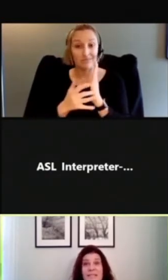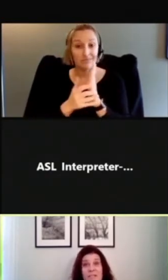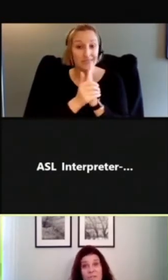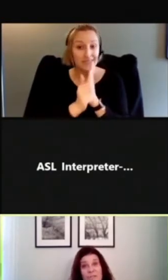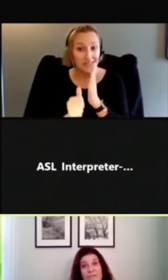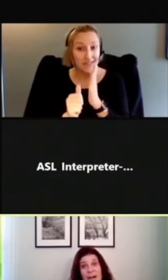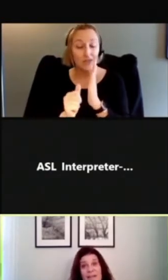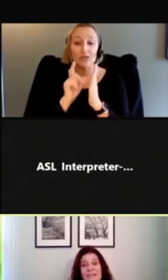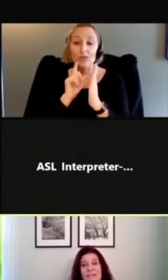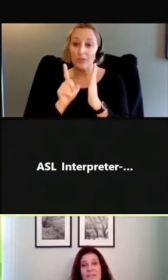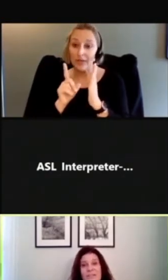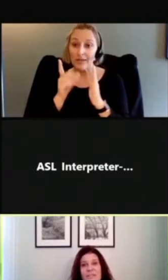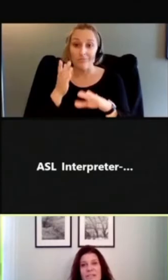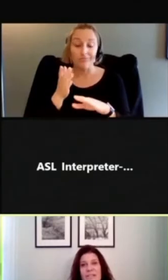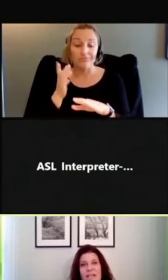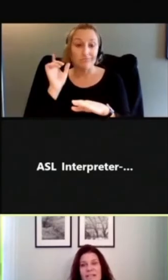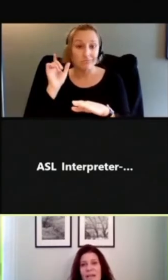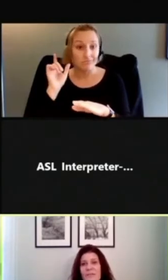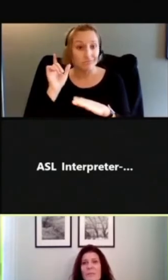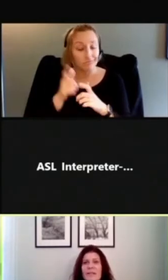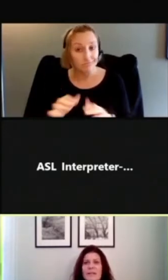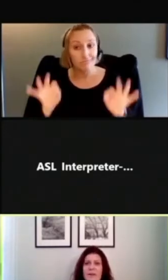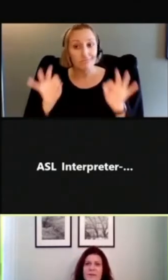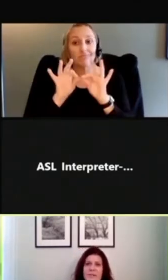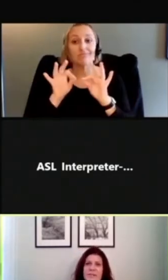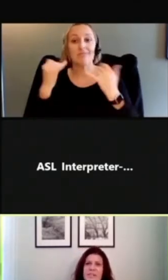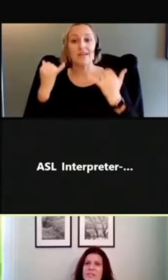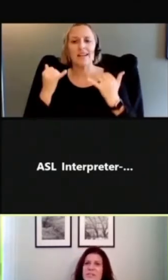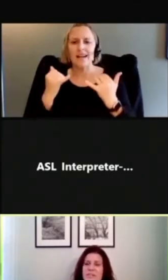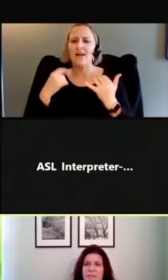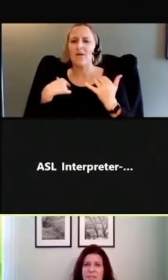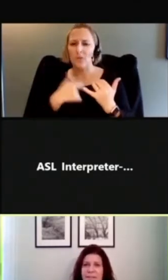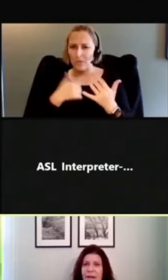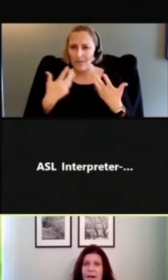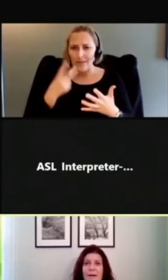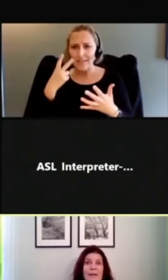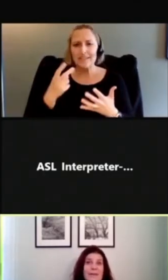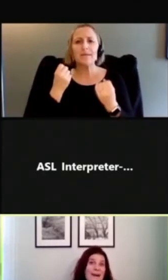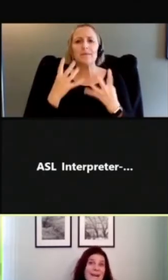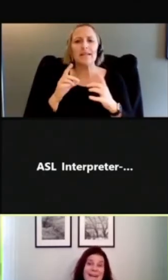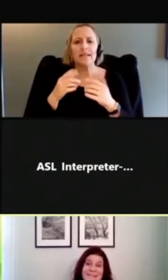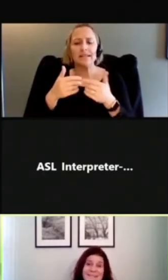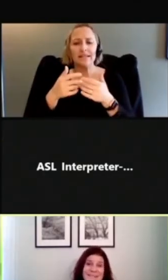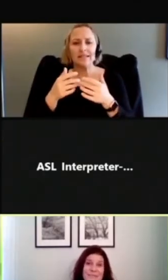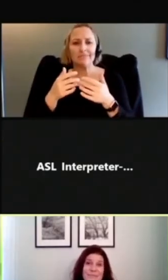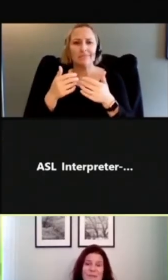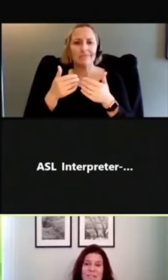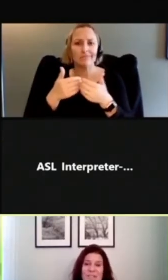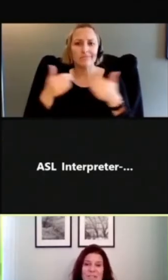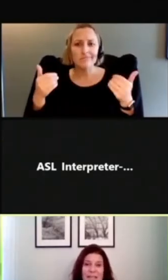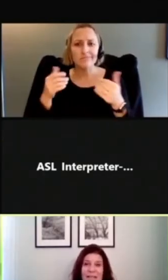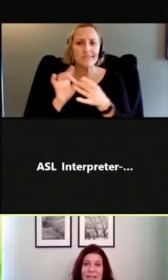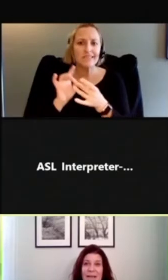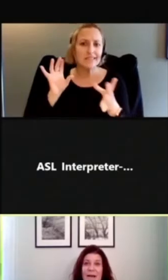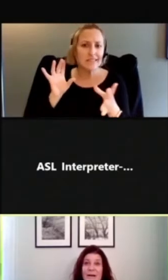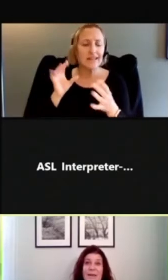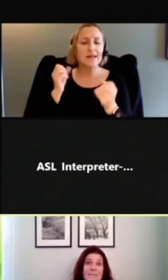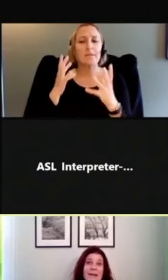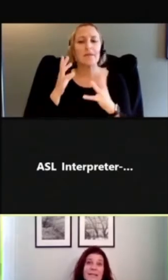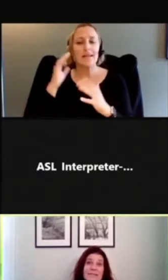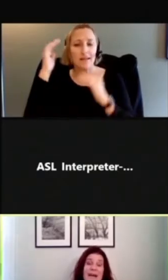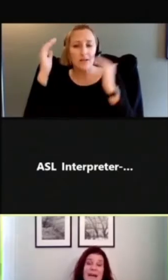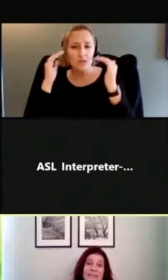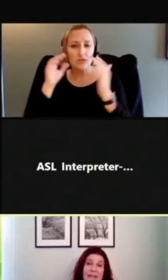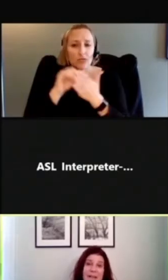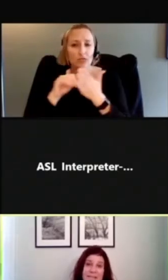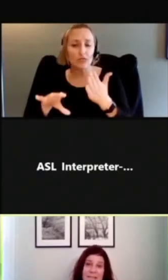seen that digital divide and that digital disconnect for many of our adult education students. They are not accessing information online. They